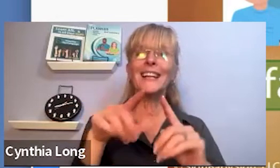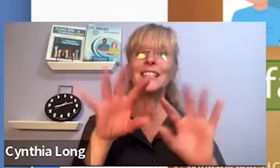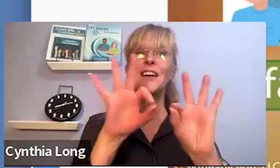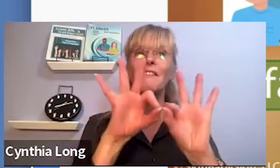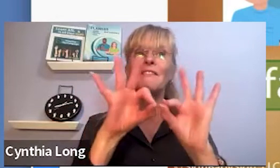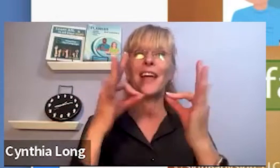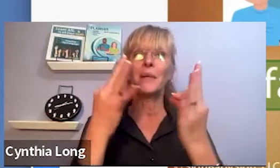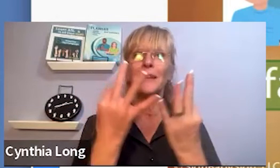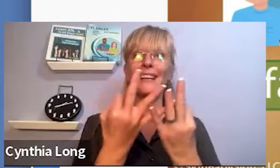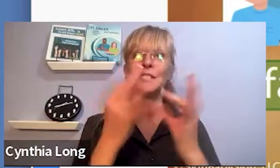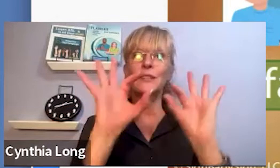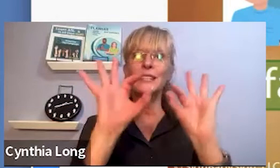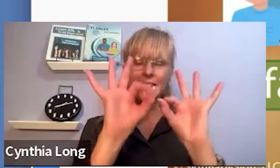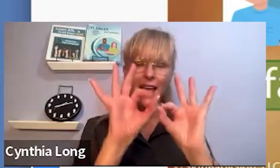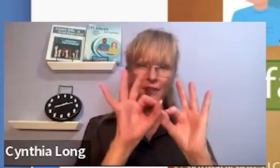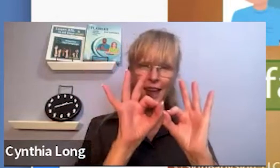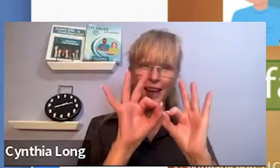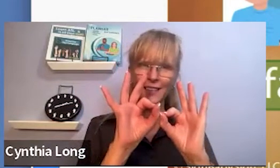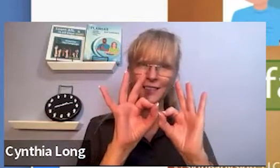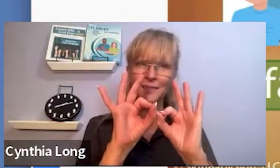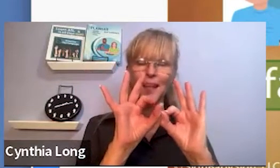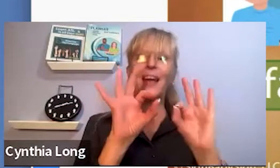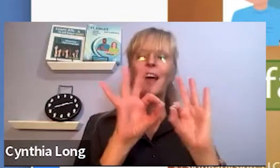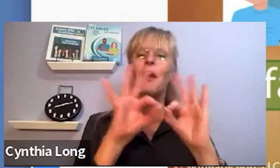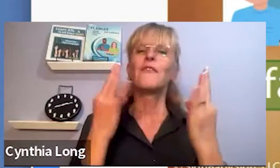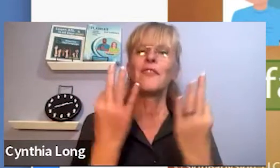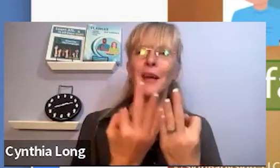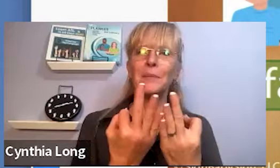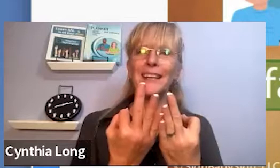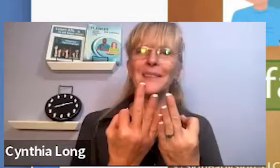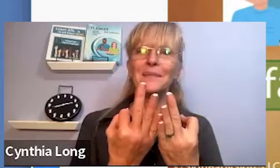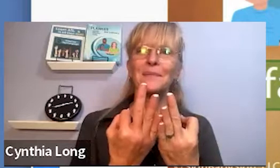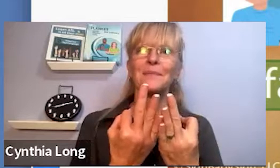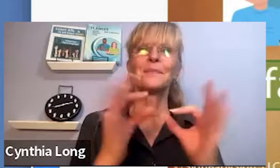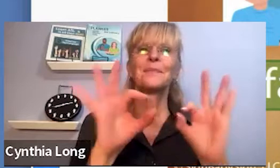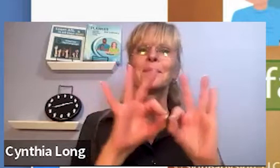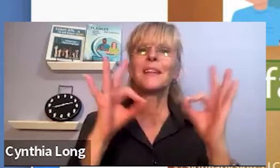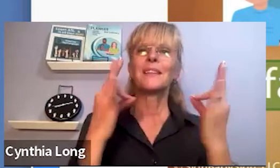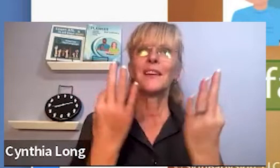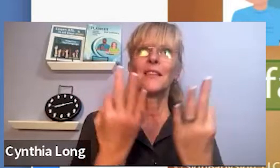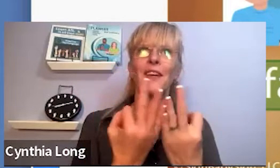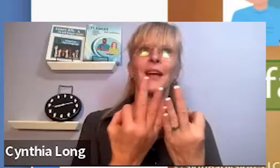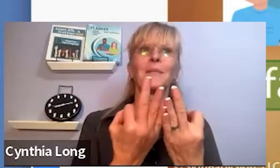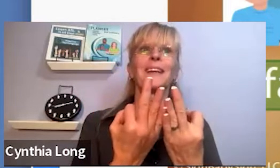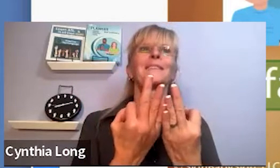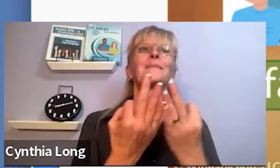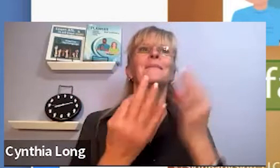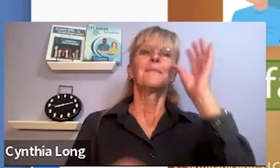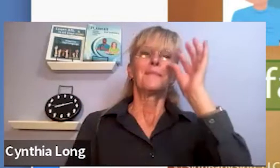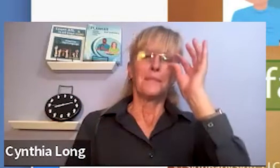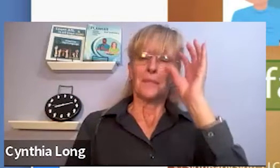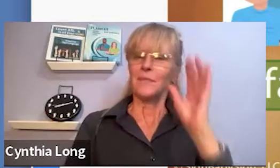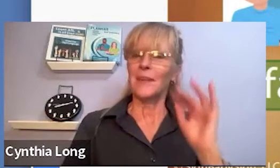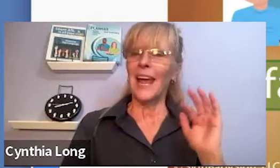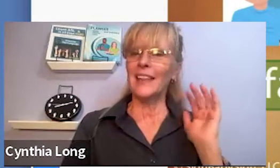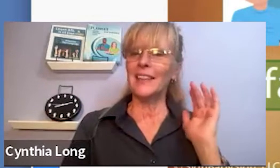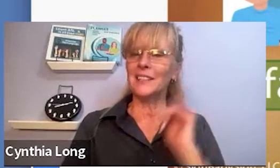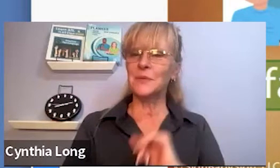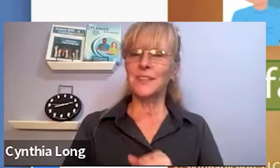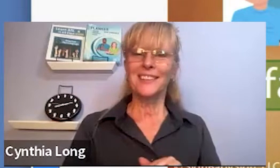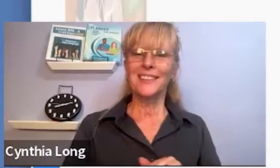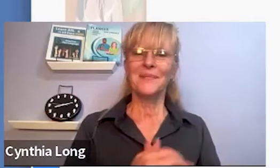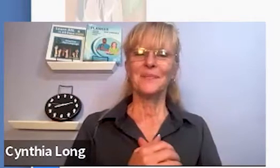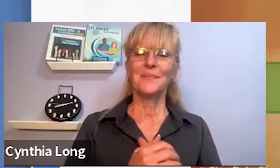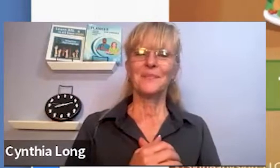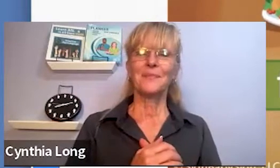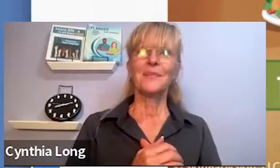This sign is family. So this is an F hand, family, family. And the